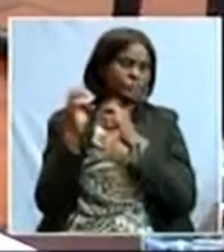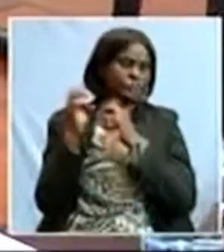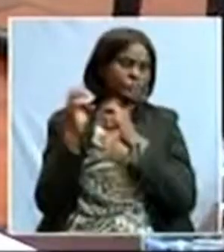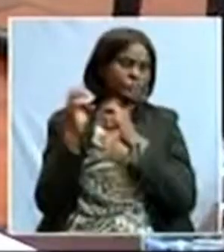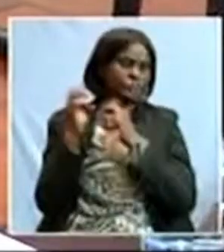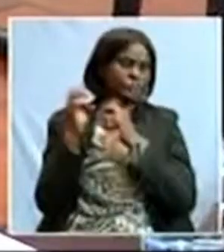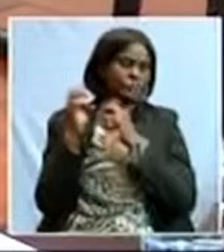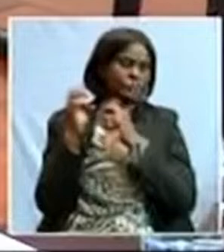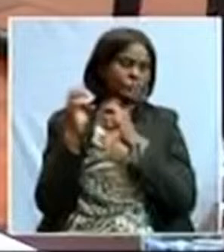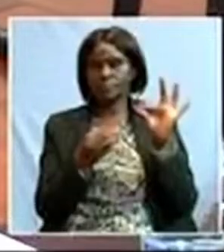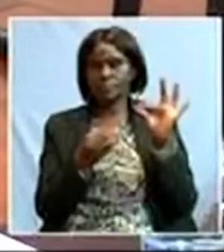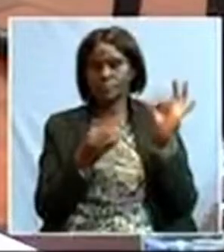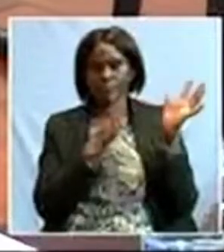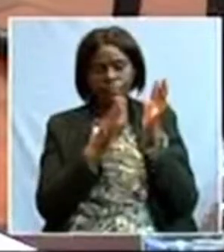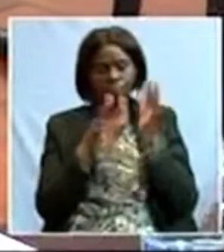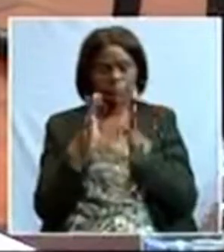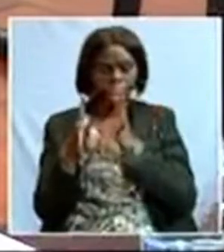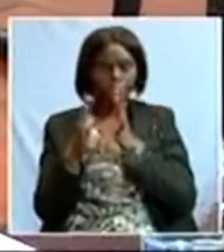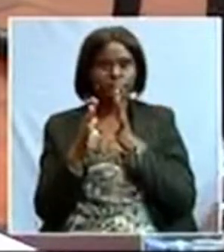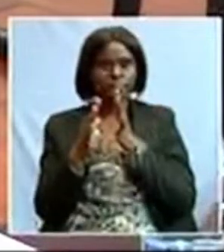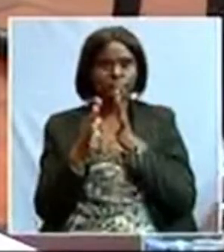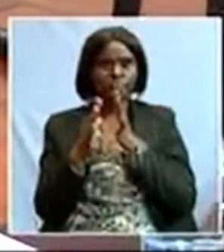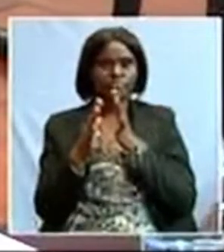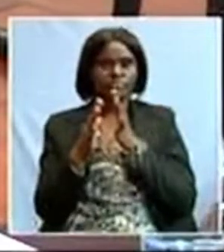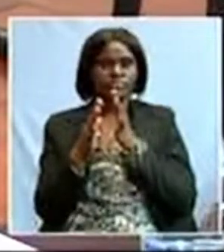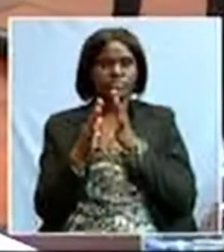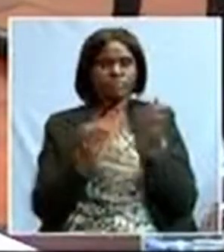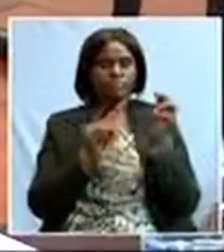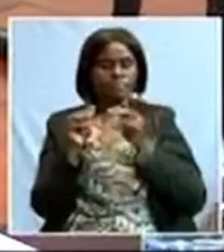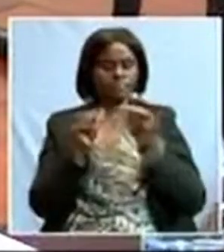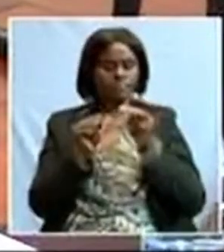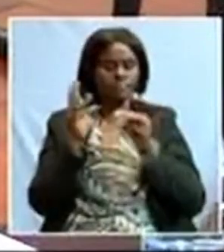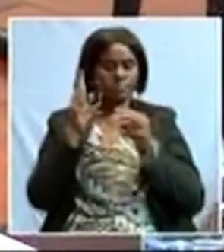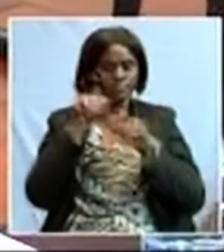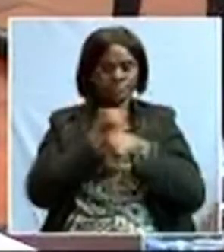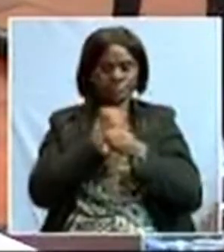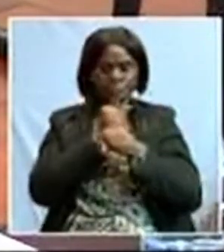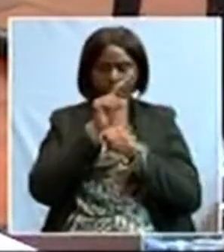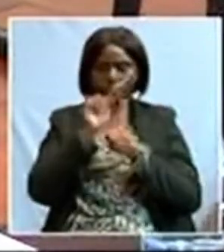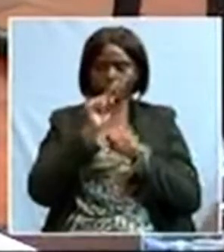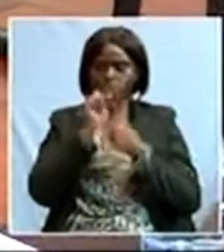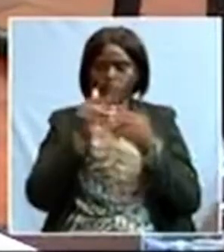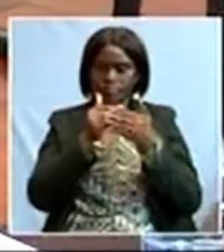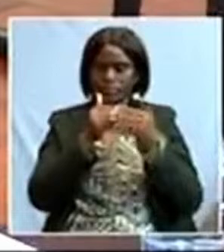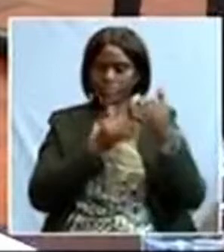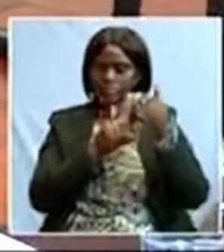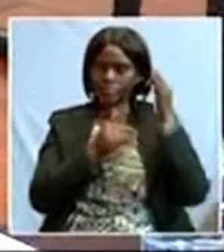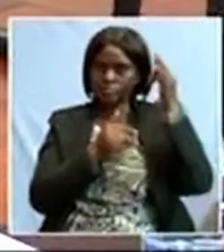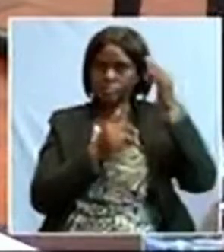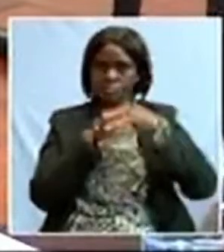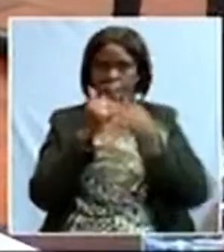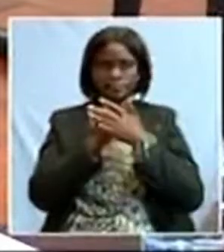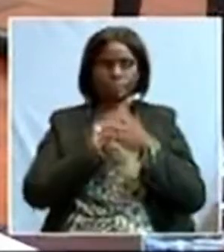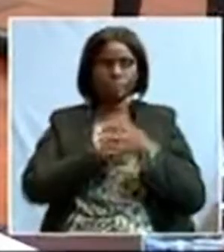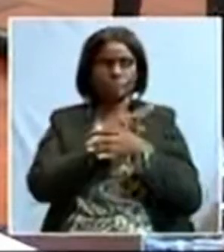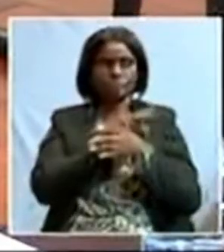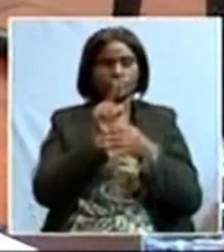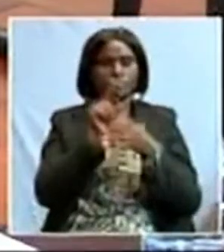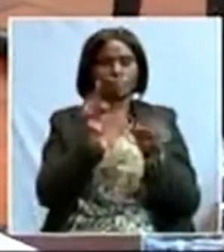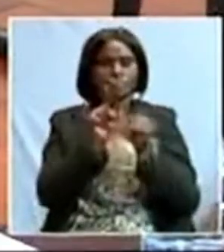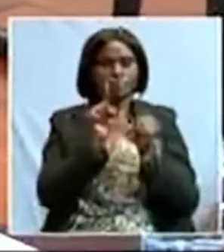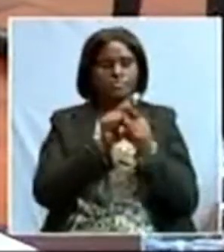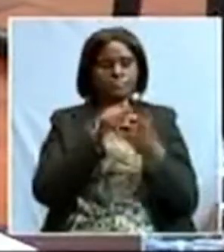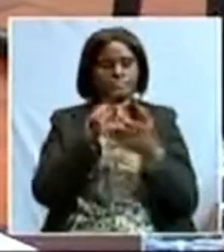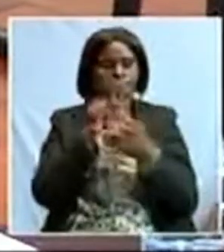Appendix 19, Remedial Measure. Management shall ensure that going forward, all staff obligations are